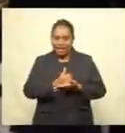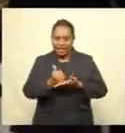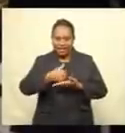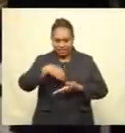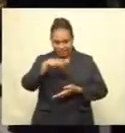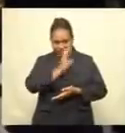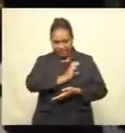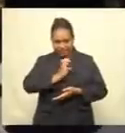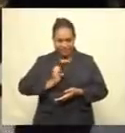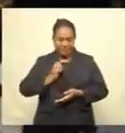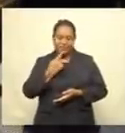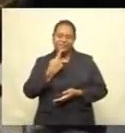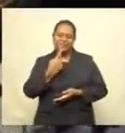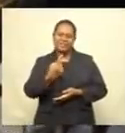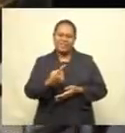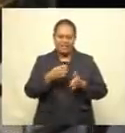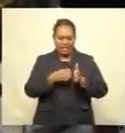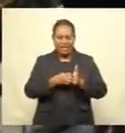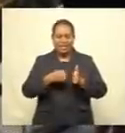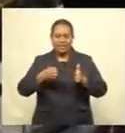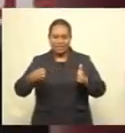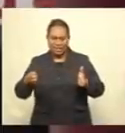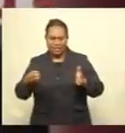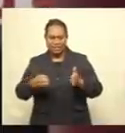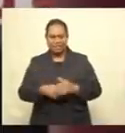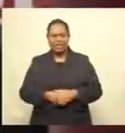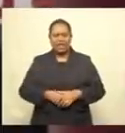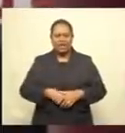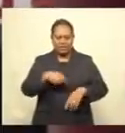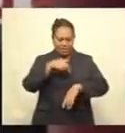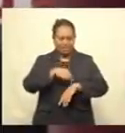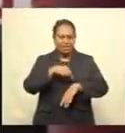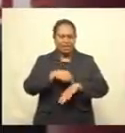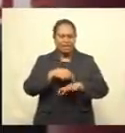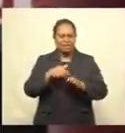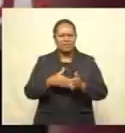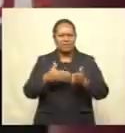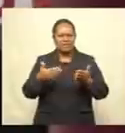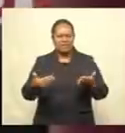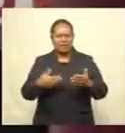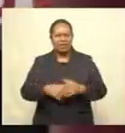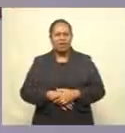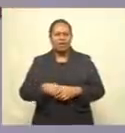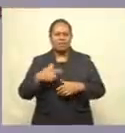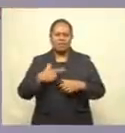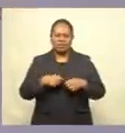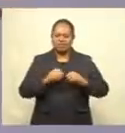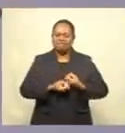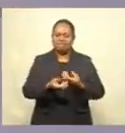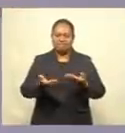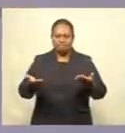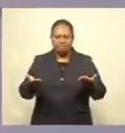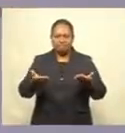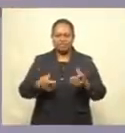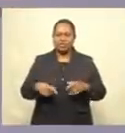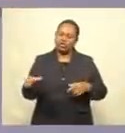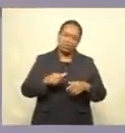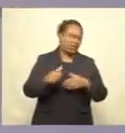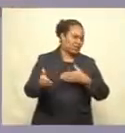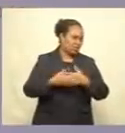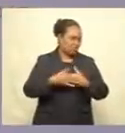Viliame Vondonaivalu says the extension of the containment period has led to the extension of the relief, which was to close